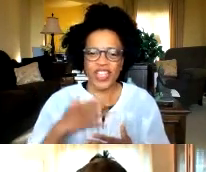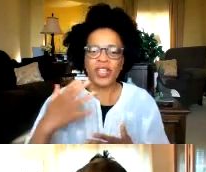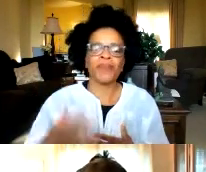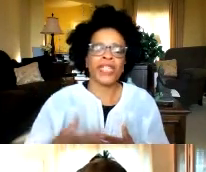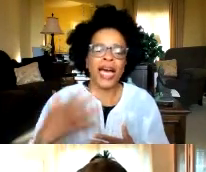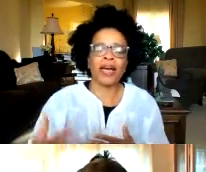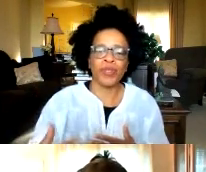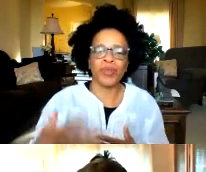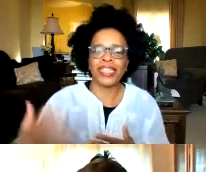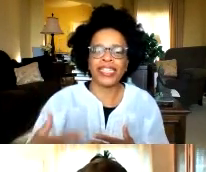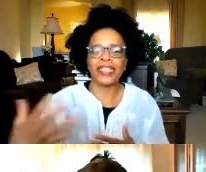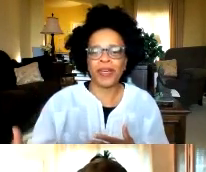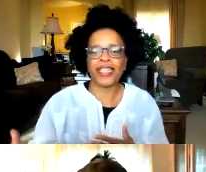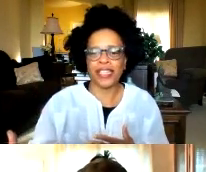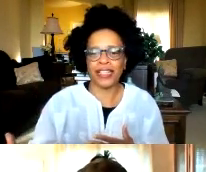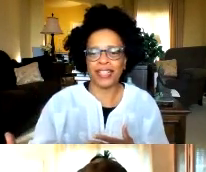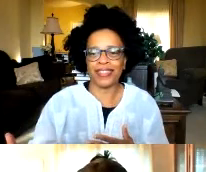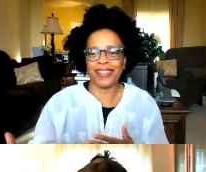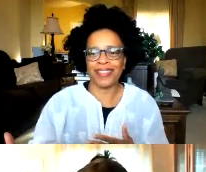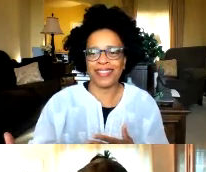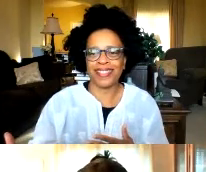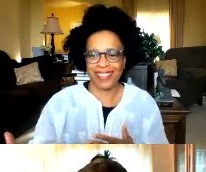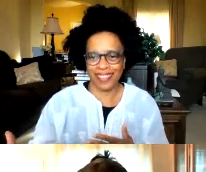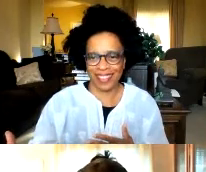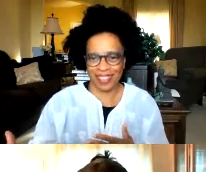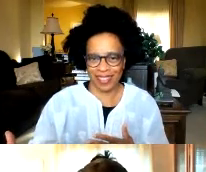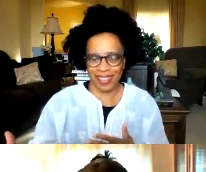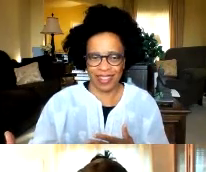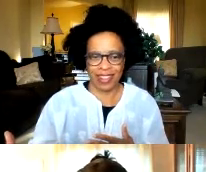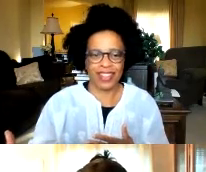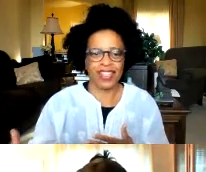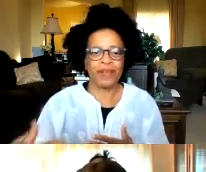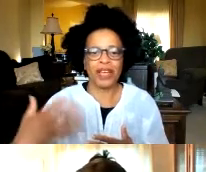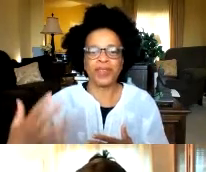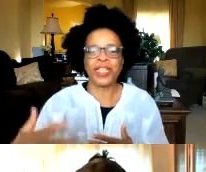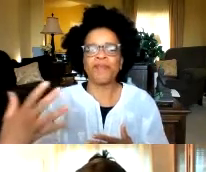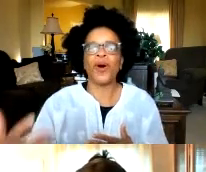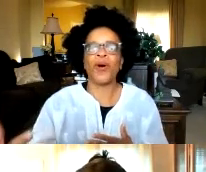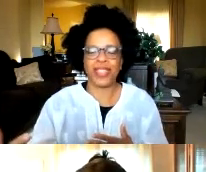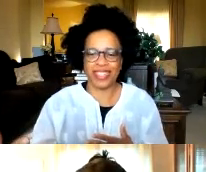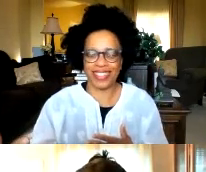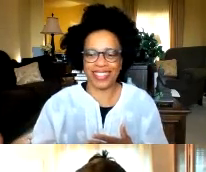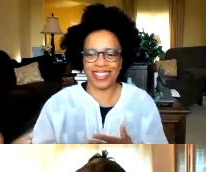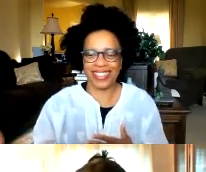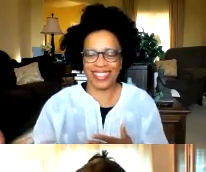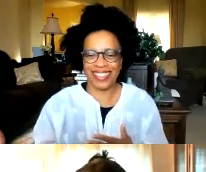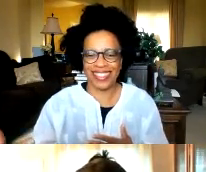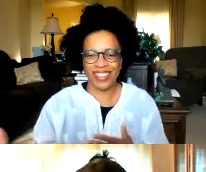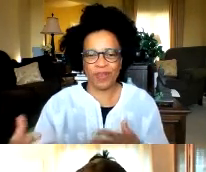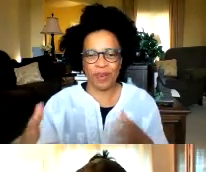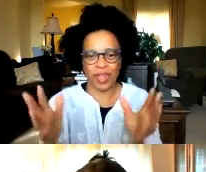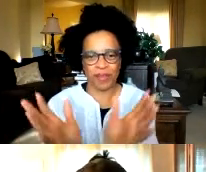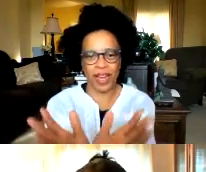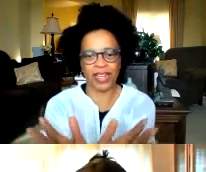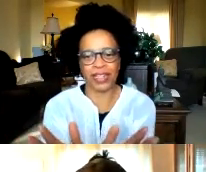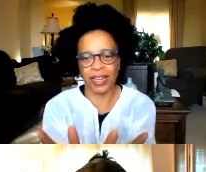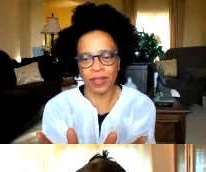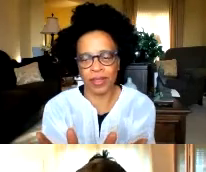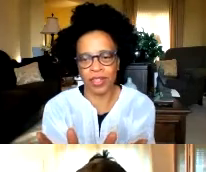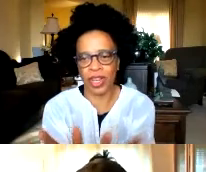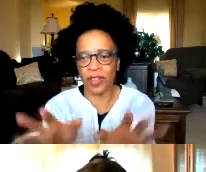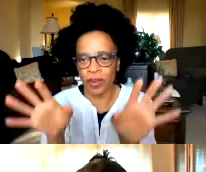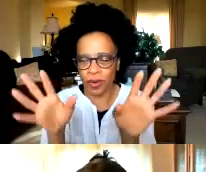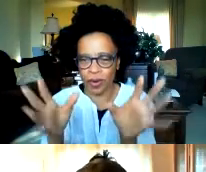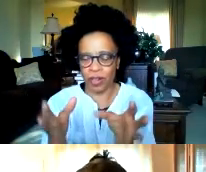Yeah. Sometimes we need spaces like this. And sometimes we need moments like this where we can